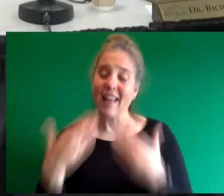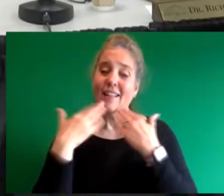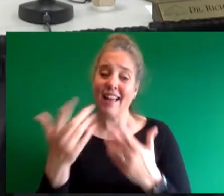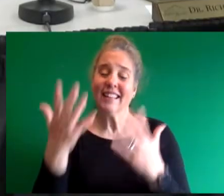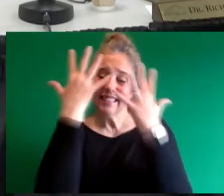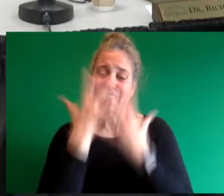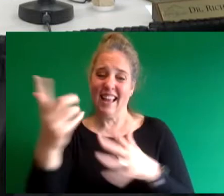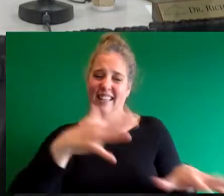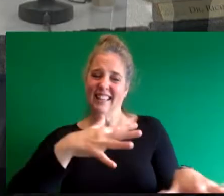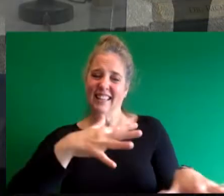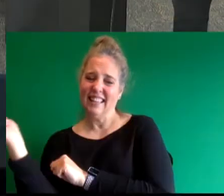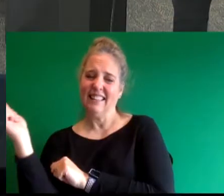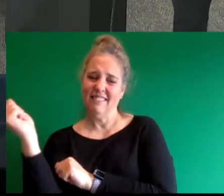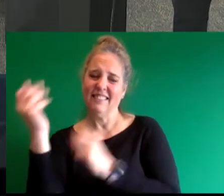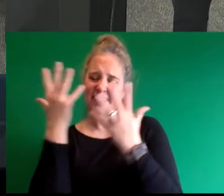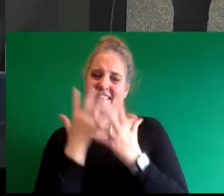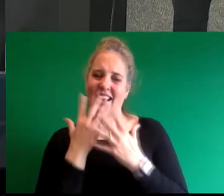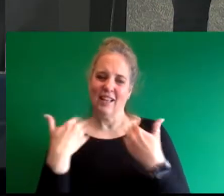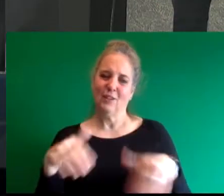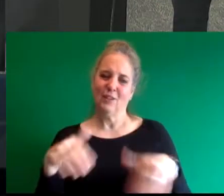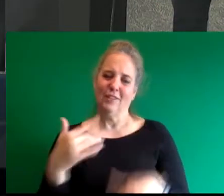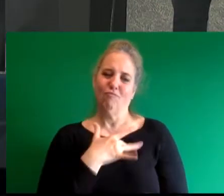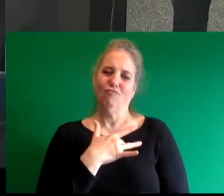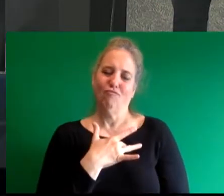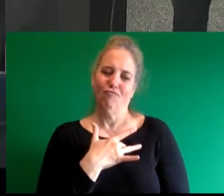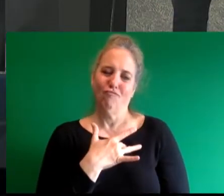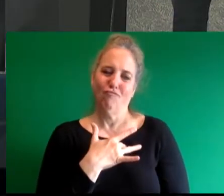extend a heartfelt thank you as well, because